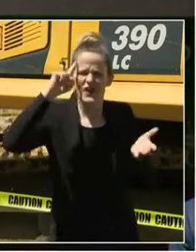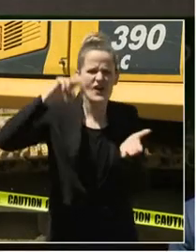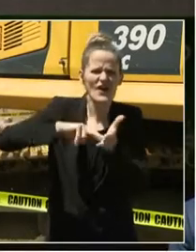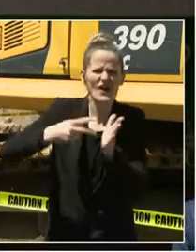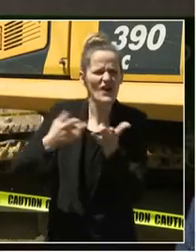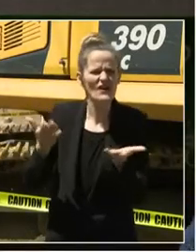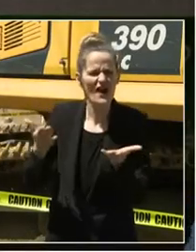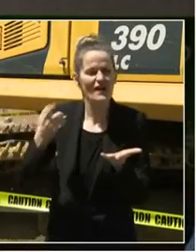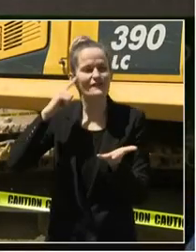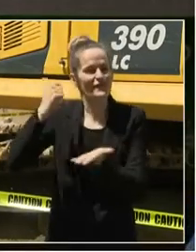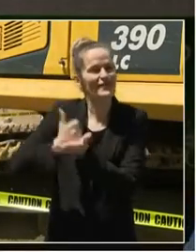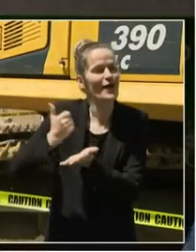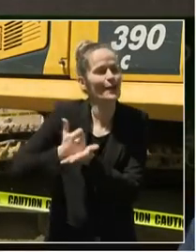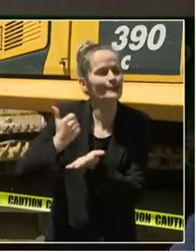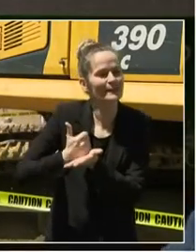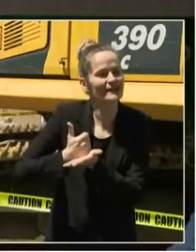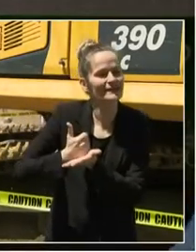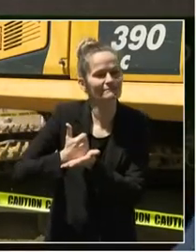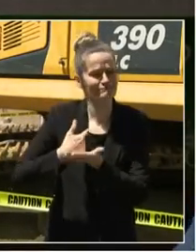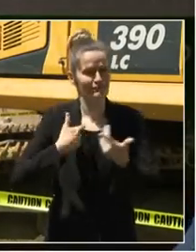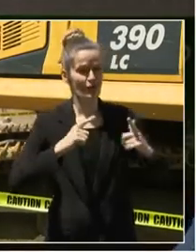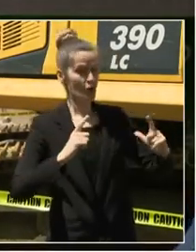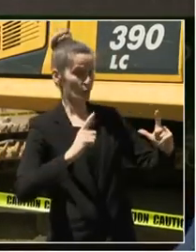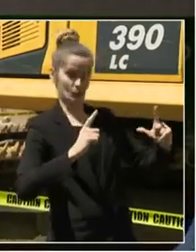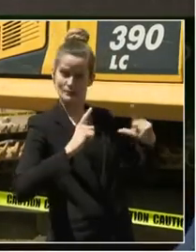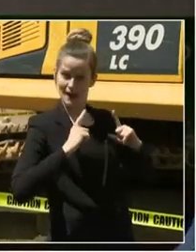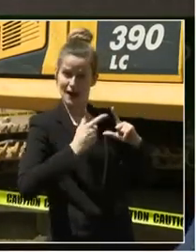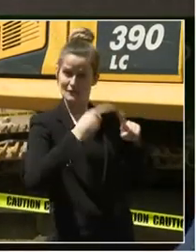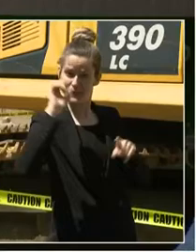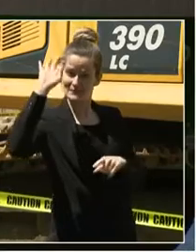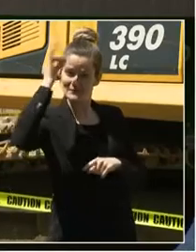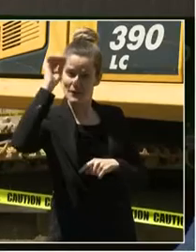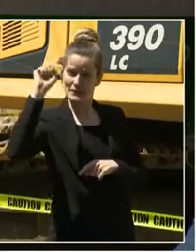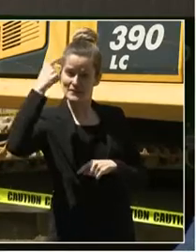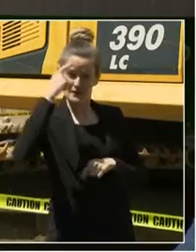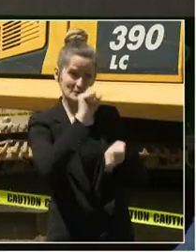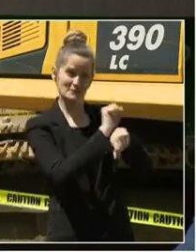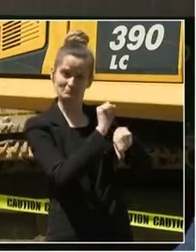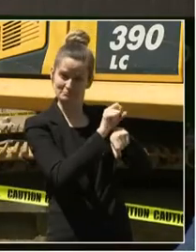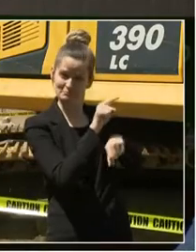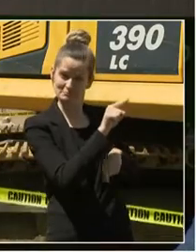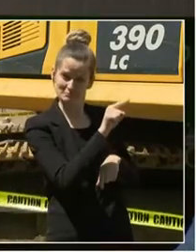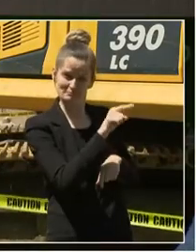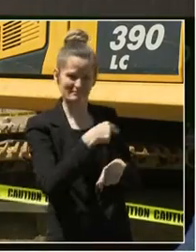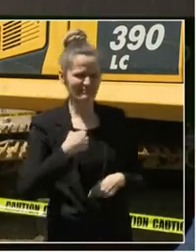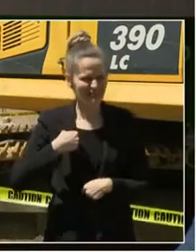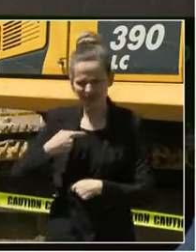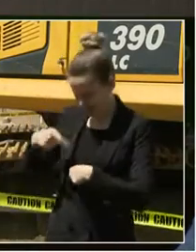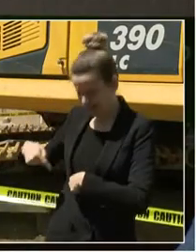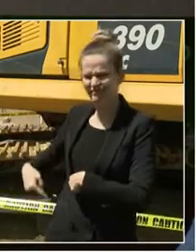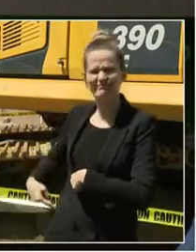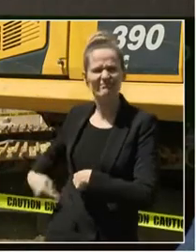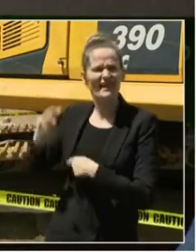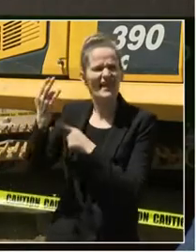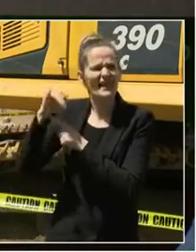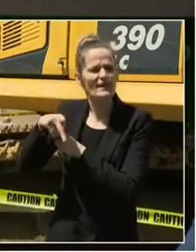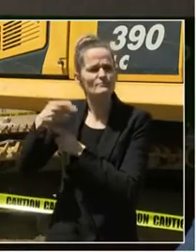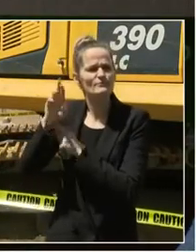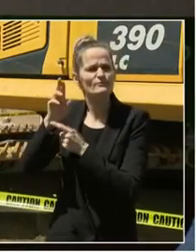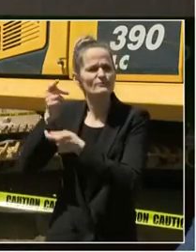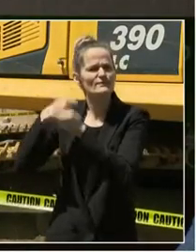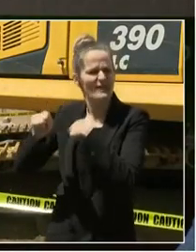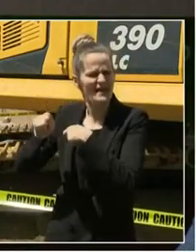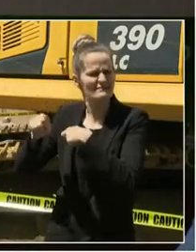federal government following a hip replacement and several surgeries that was due to a car